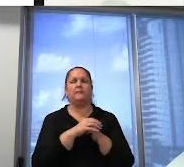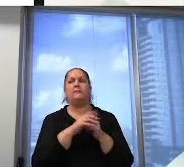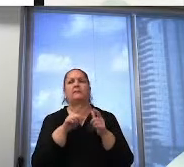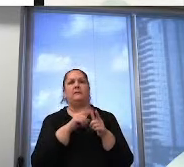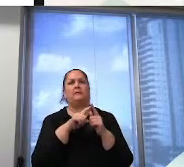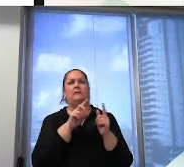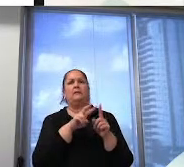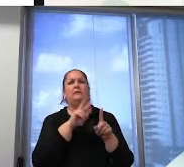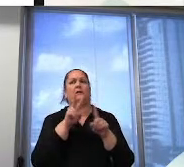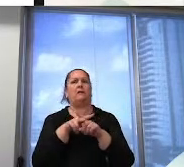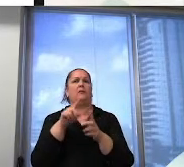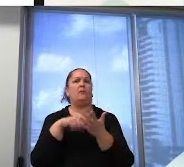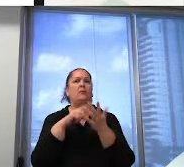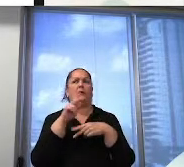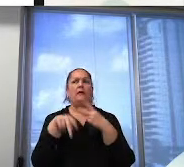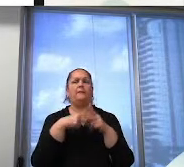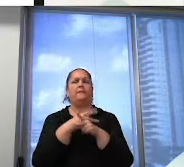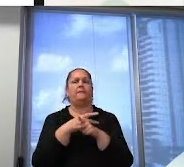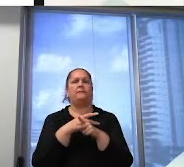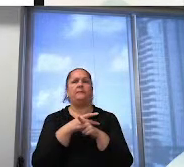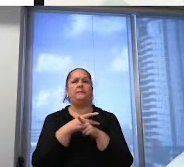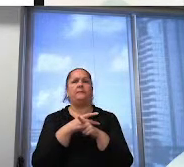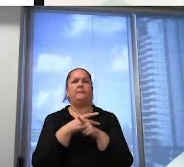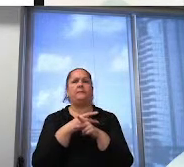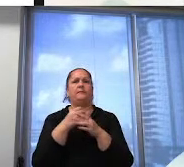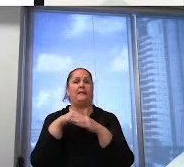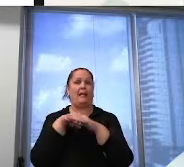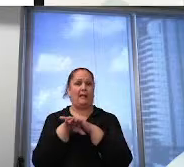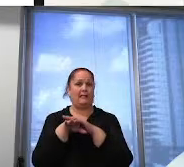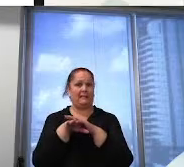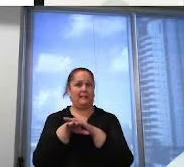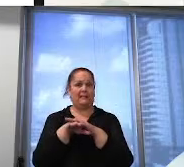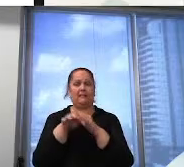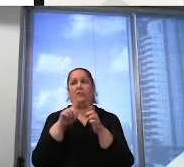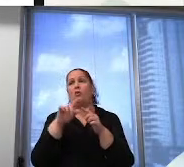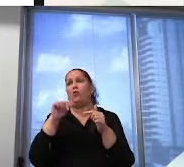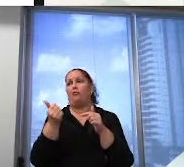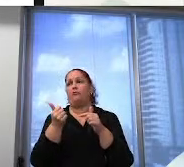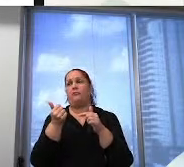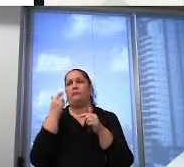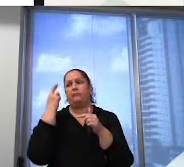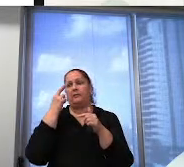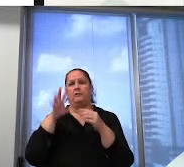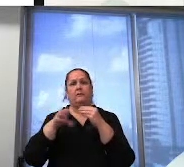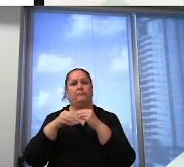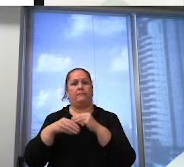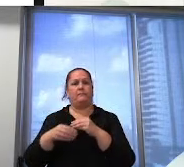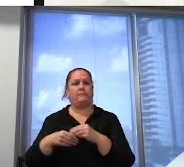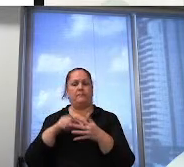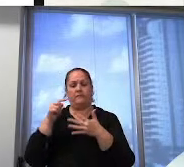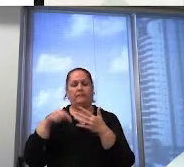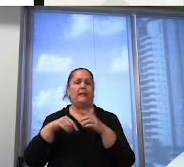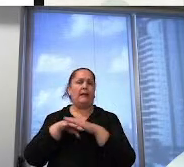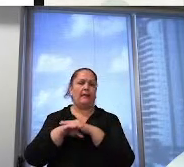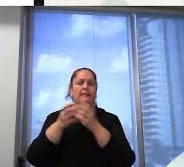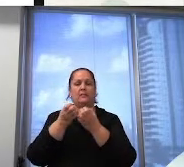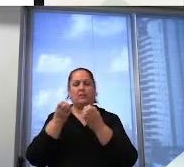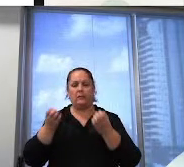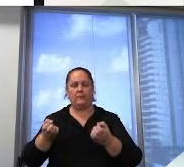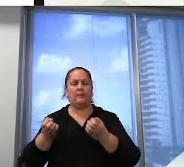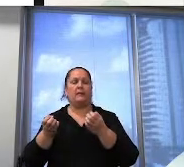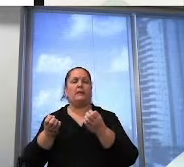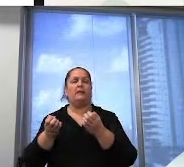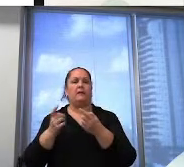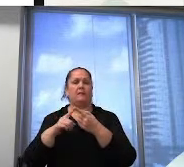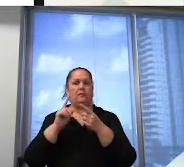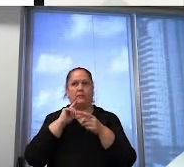done, and then we apply what type of access, right? What other considerations in regards to access or